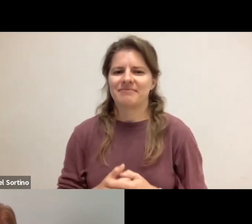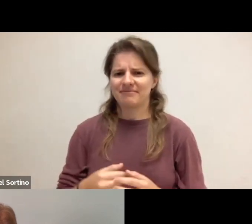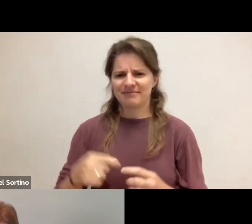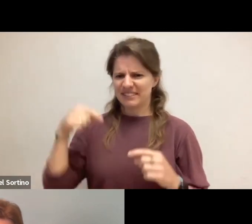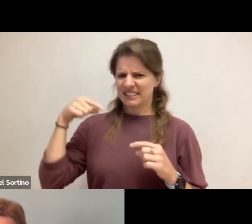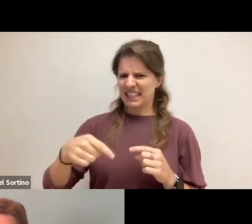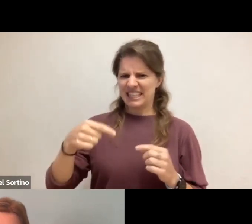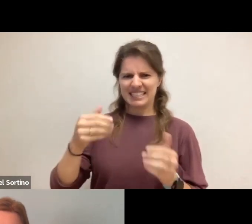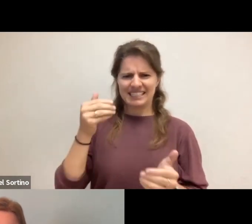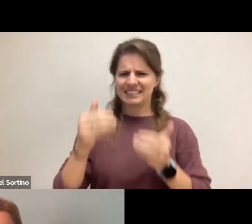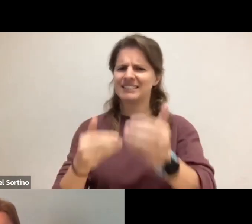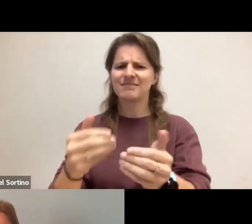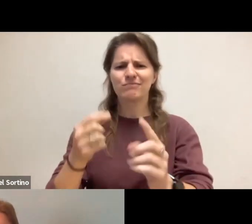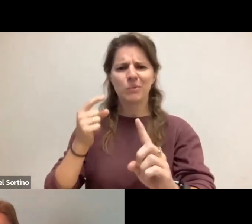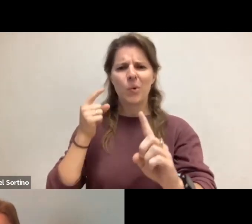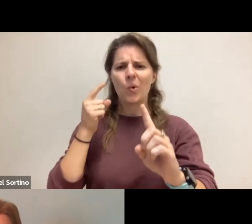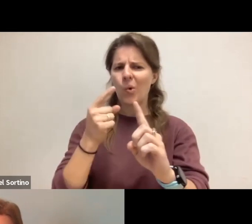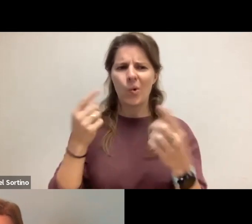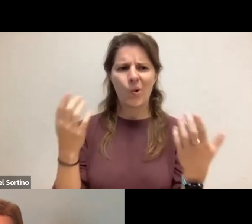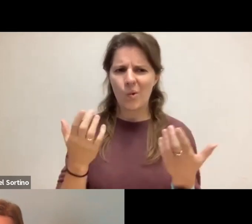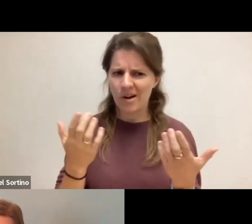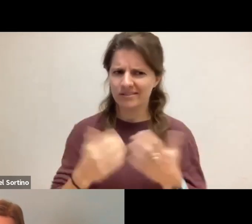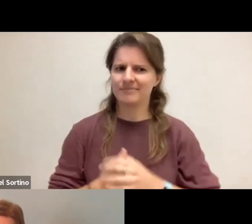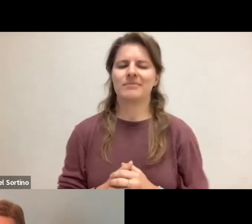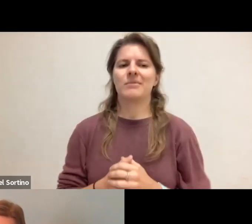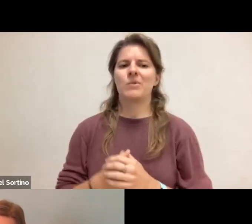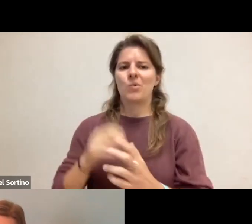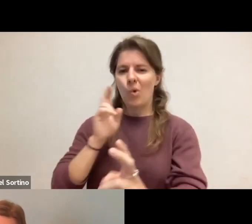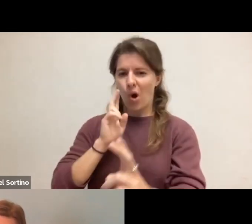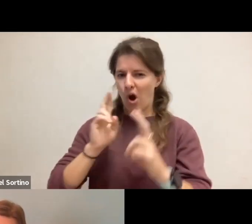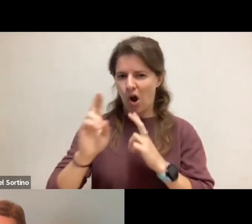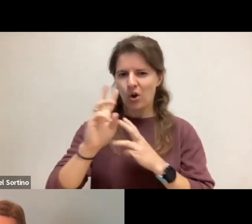by Gallaudet University and the first of this year.